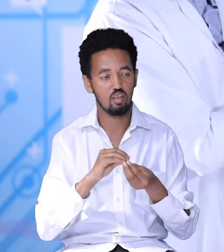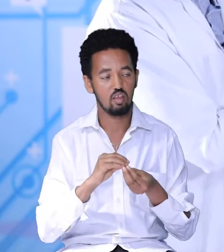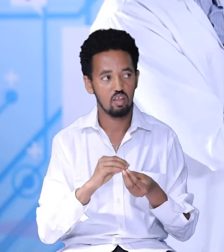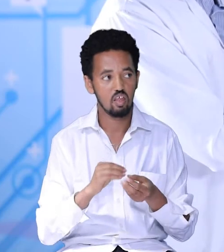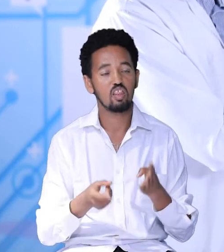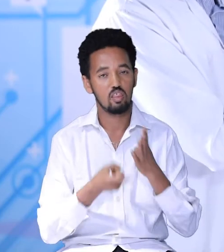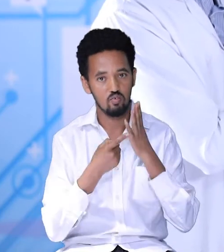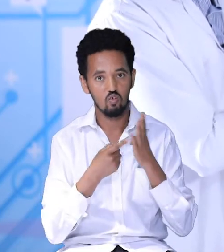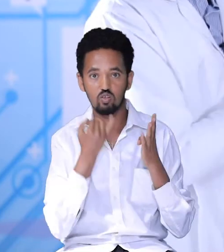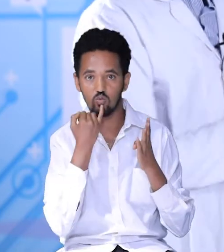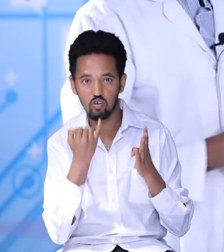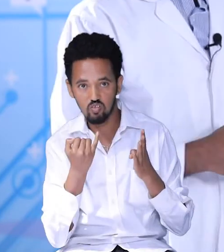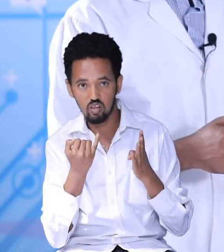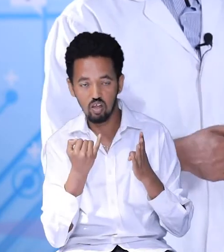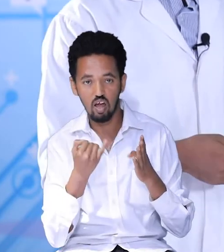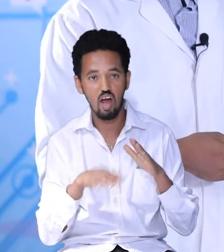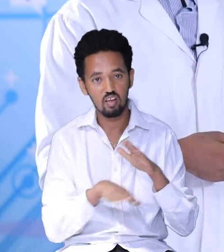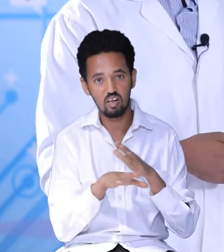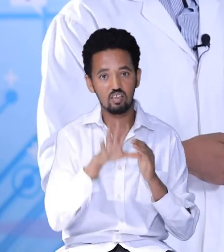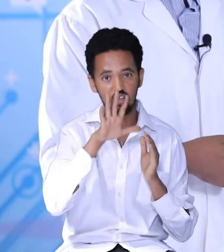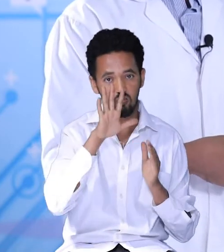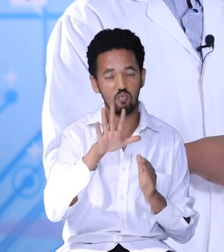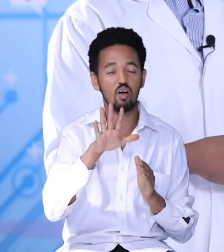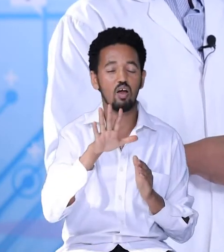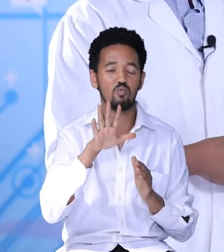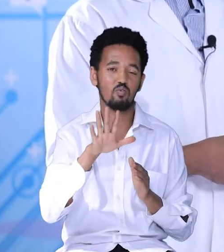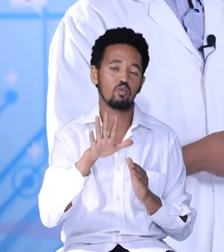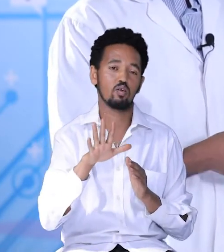The fourth one is under 5 mortality rate.